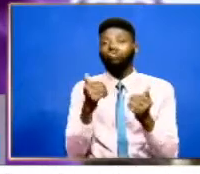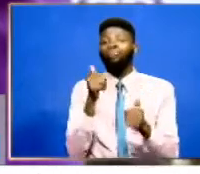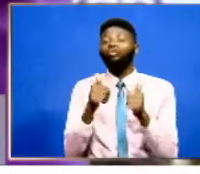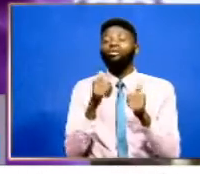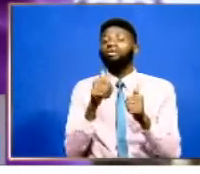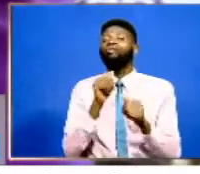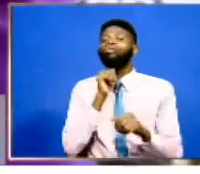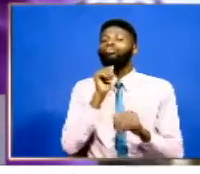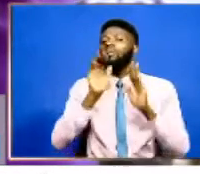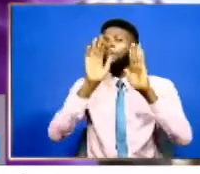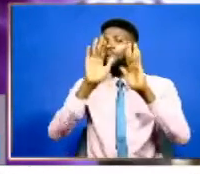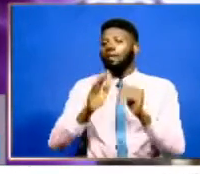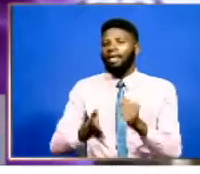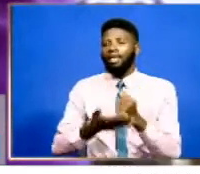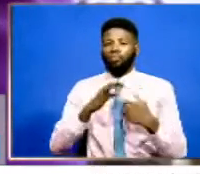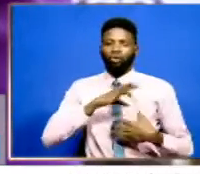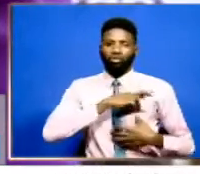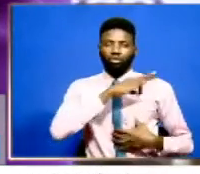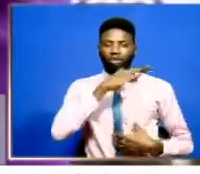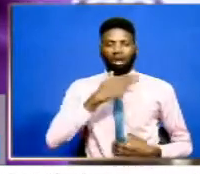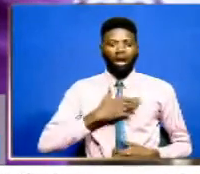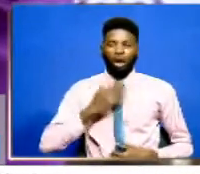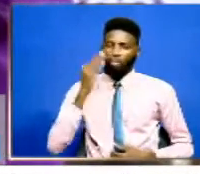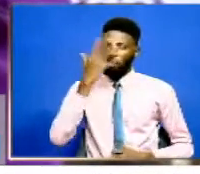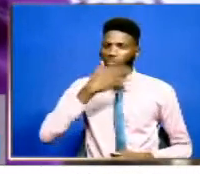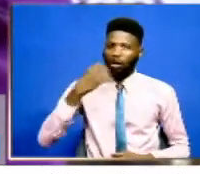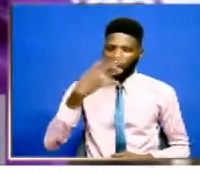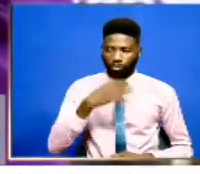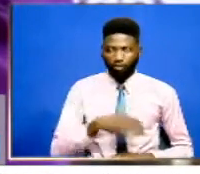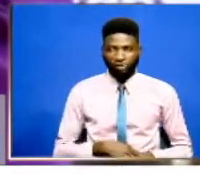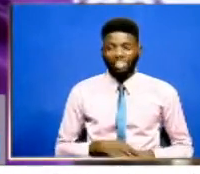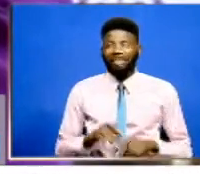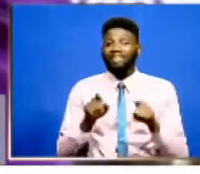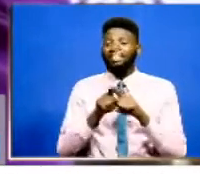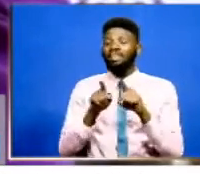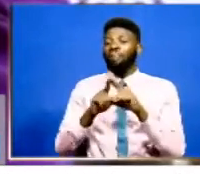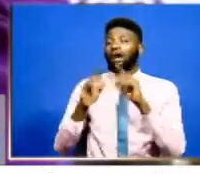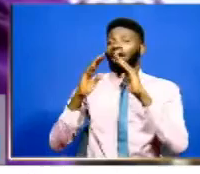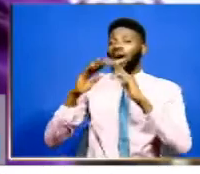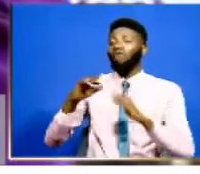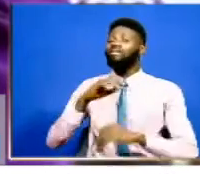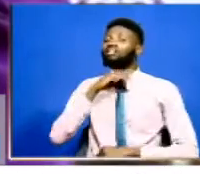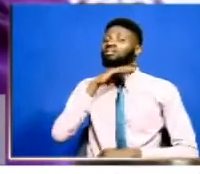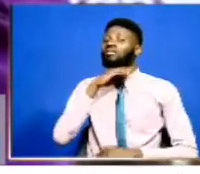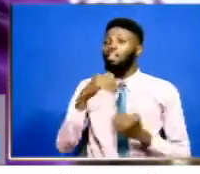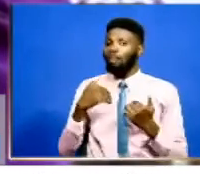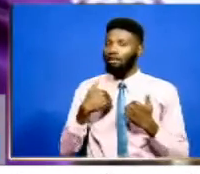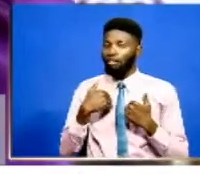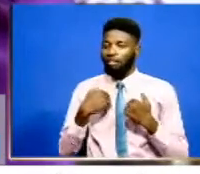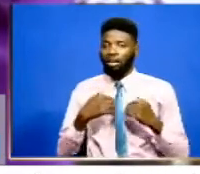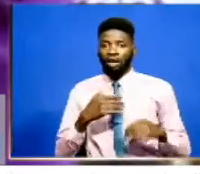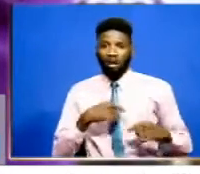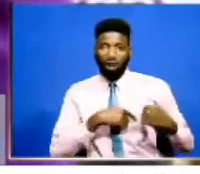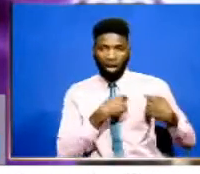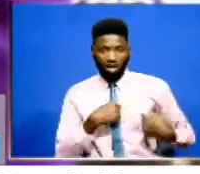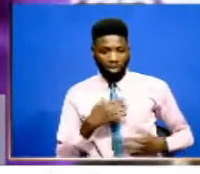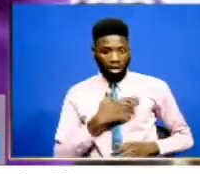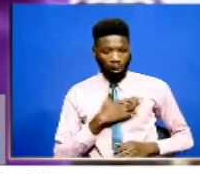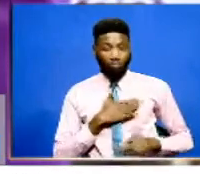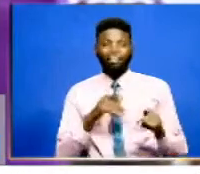beautiful. And like a house that is now dusty, our hearts may have become